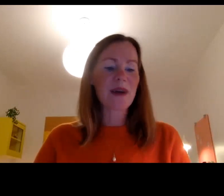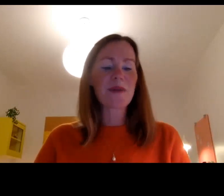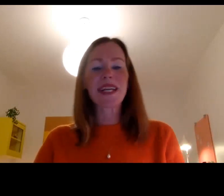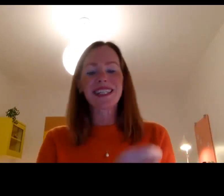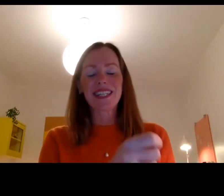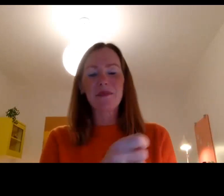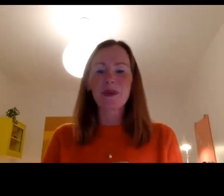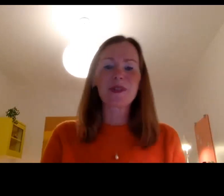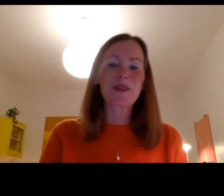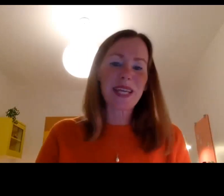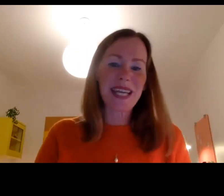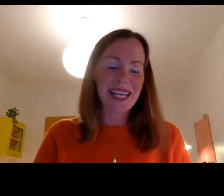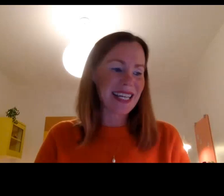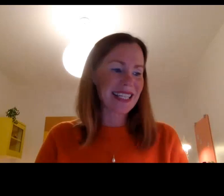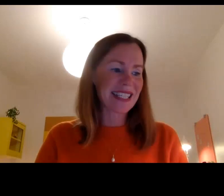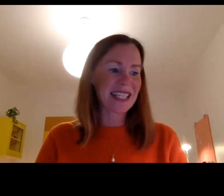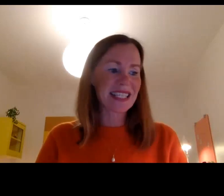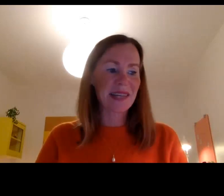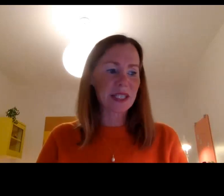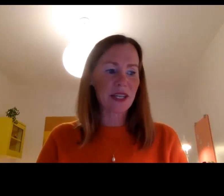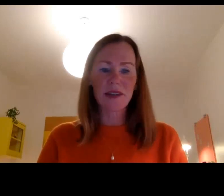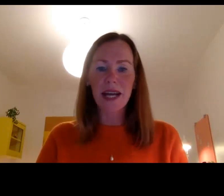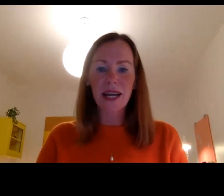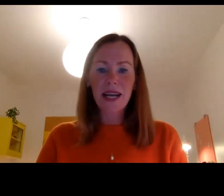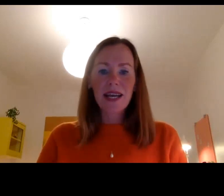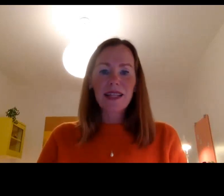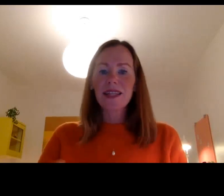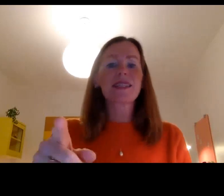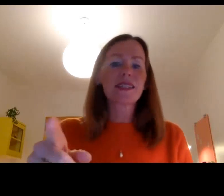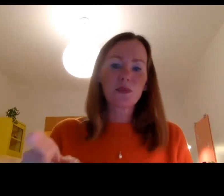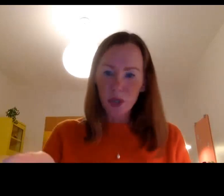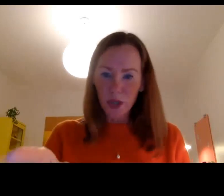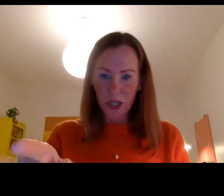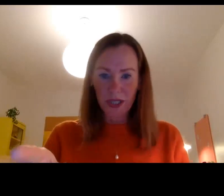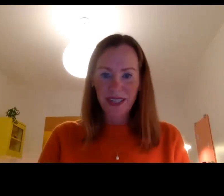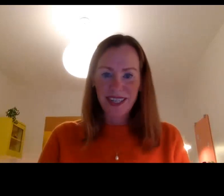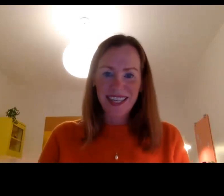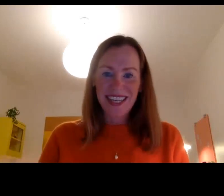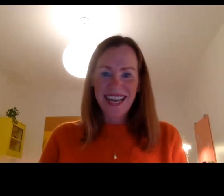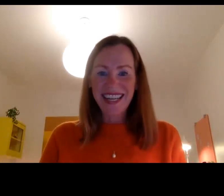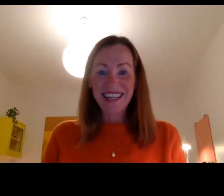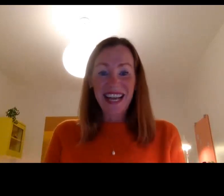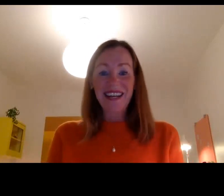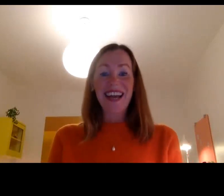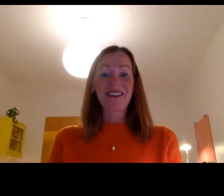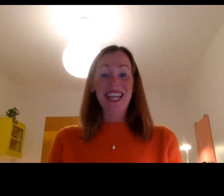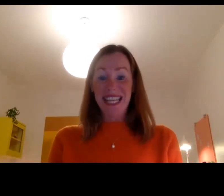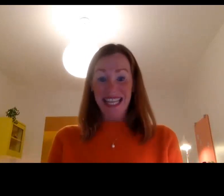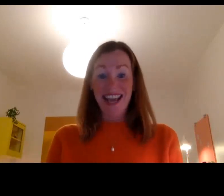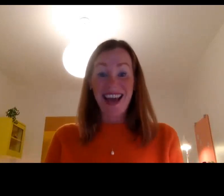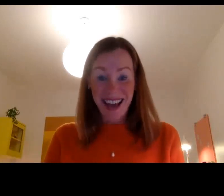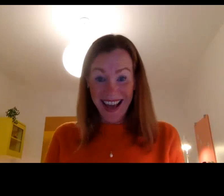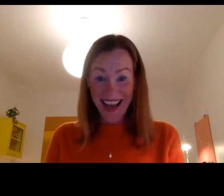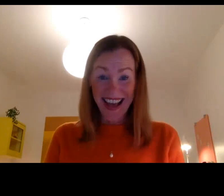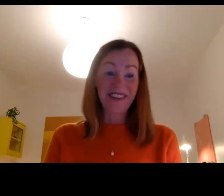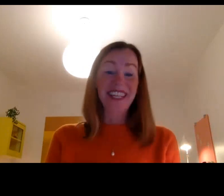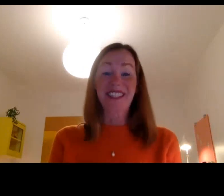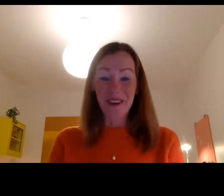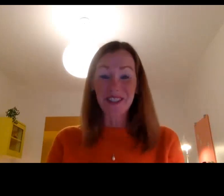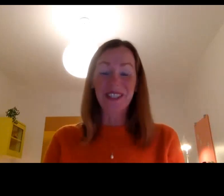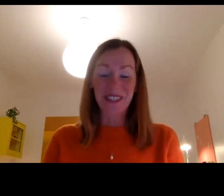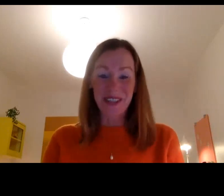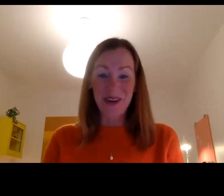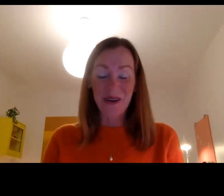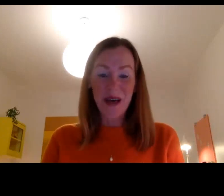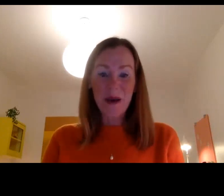were coming and they pulled me and said, like, Sandra, this is wood. Mm-hmm. And I was like, yeah, we